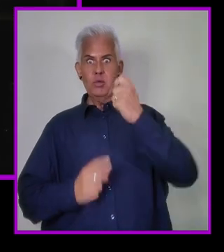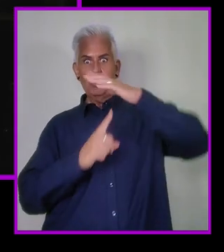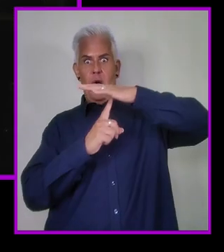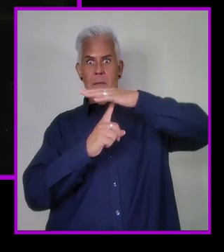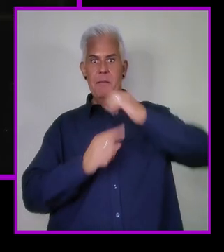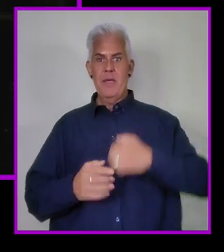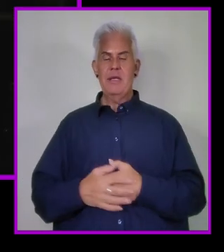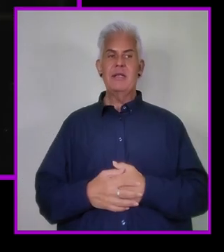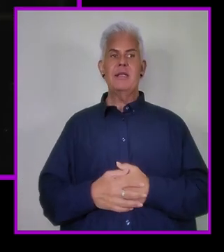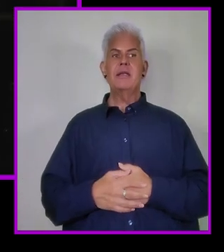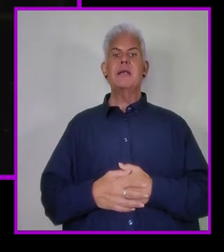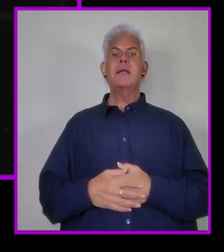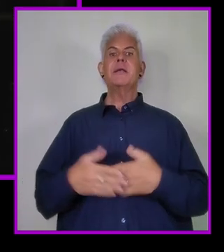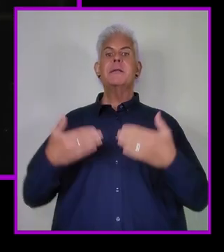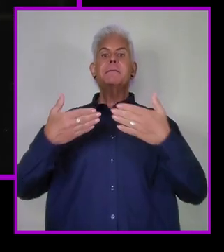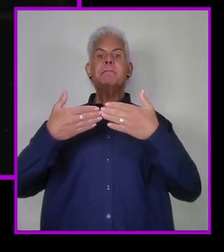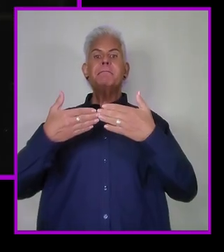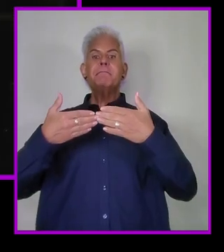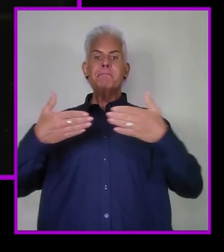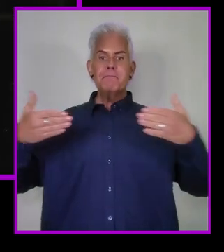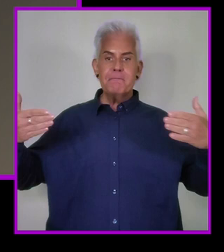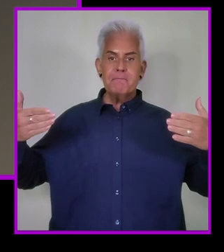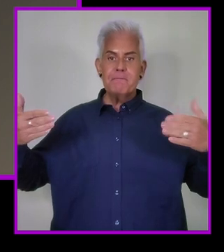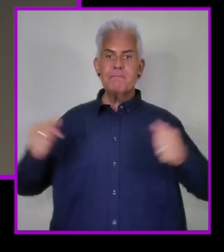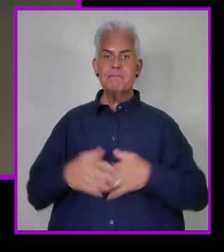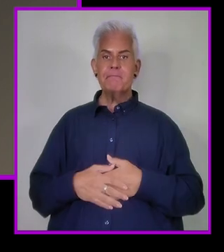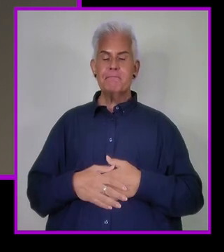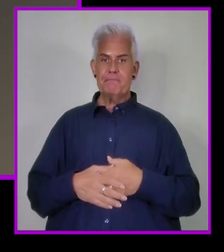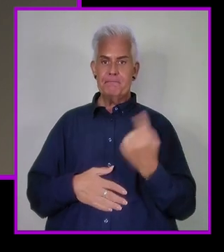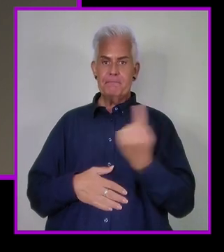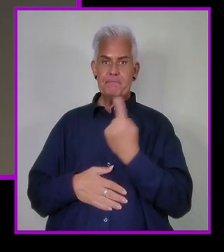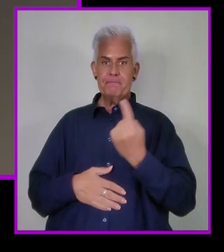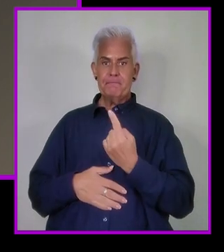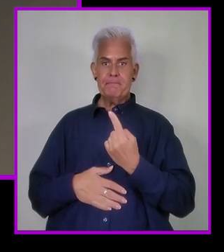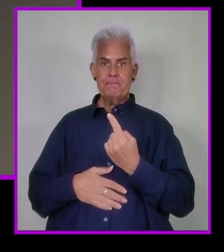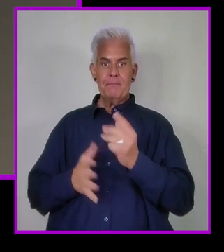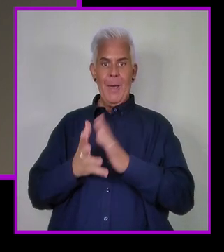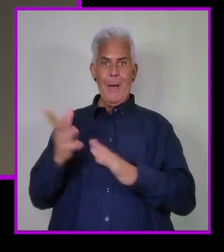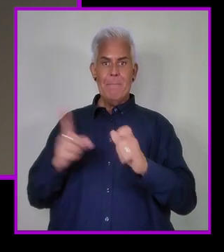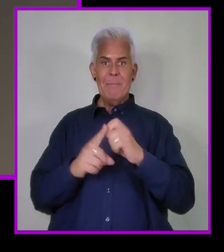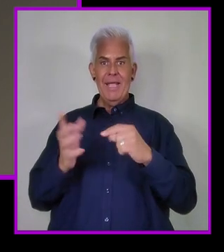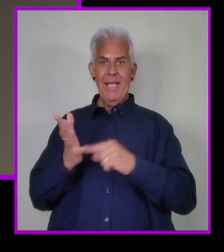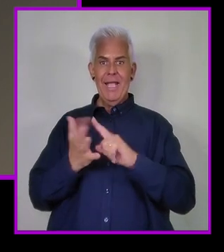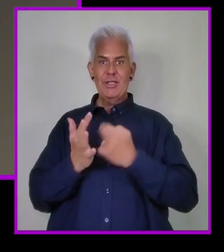floor. And the doors opened. And there was the government minister, Therese